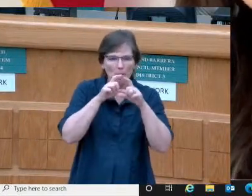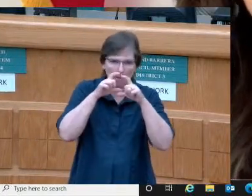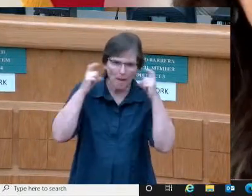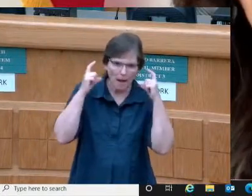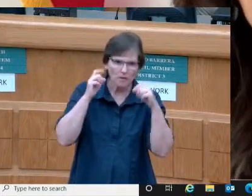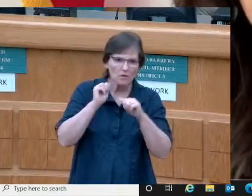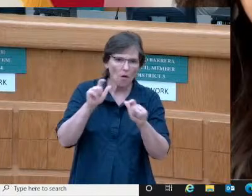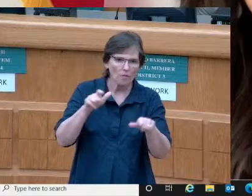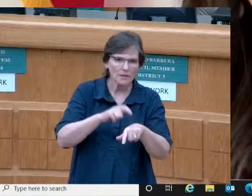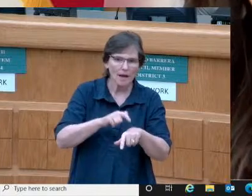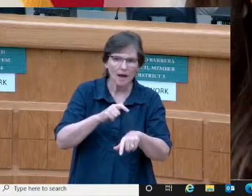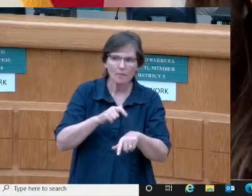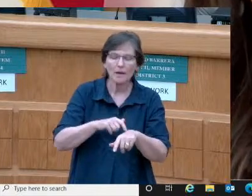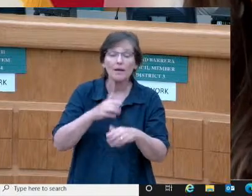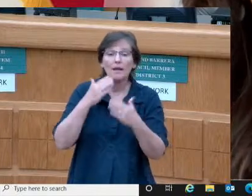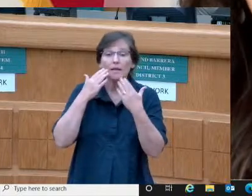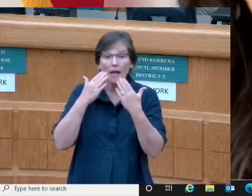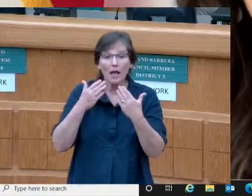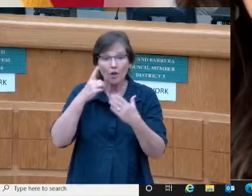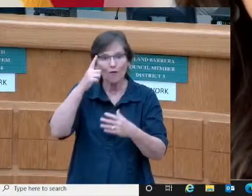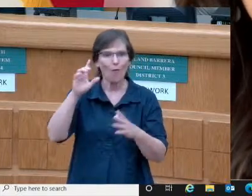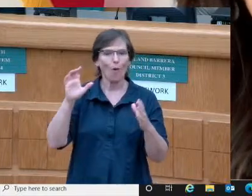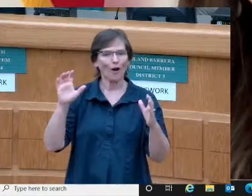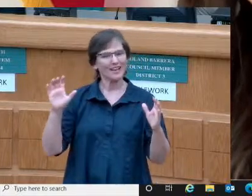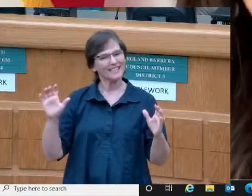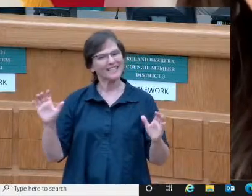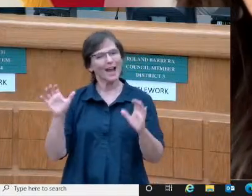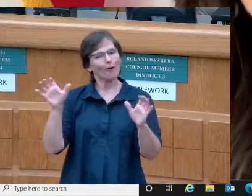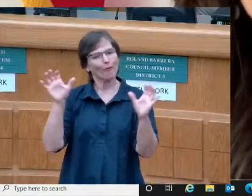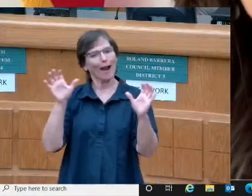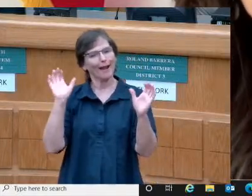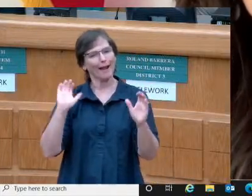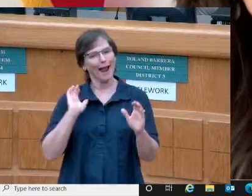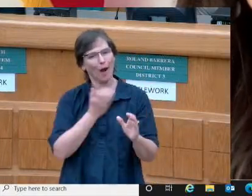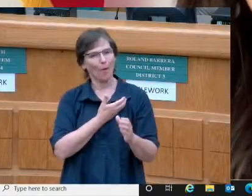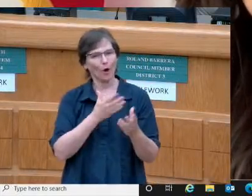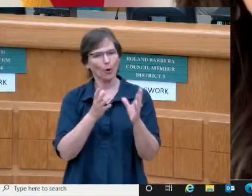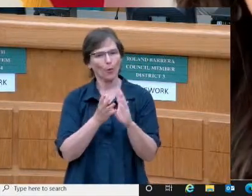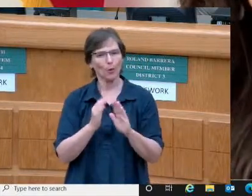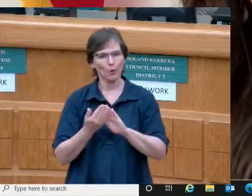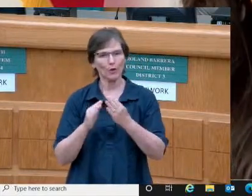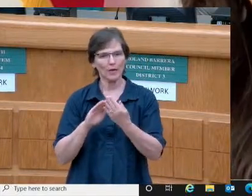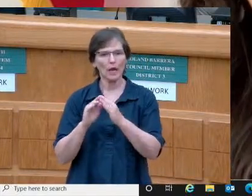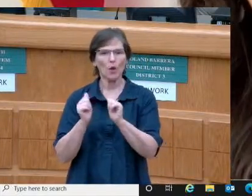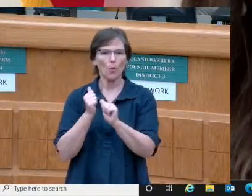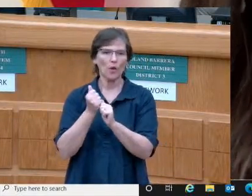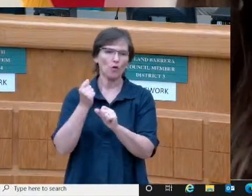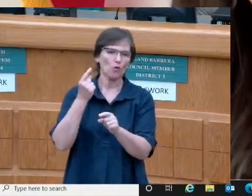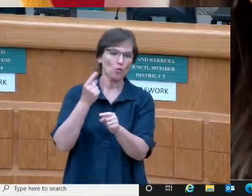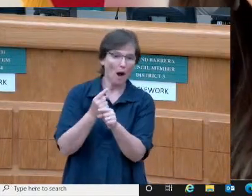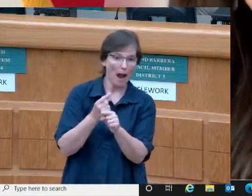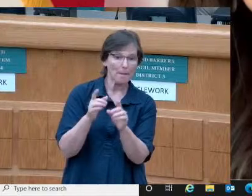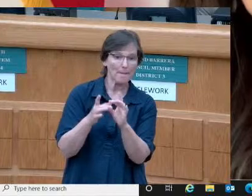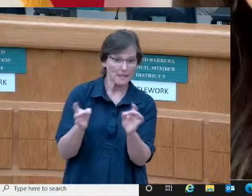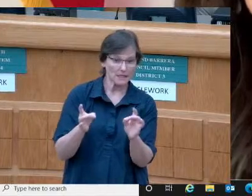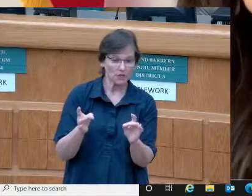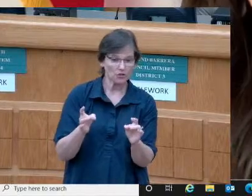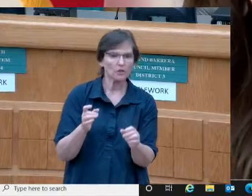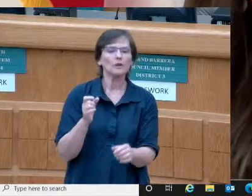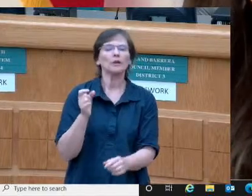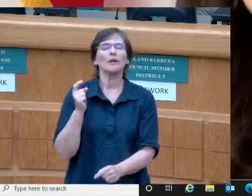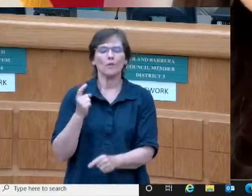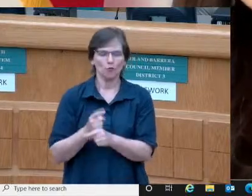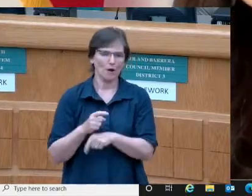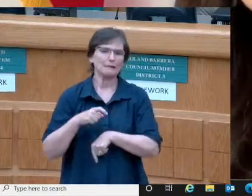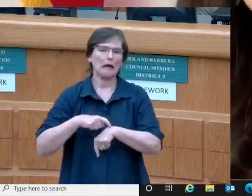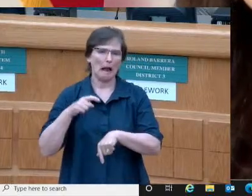you for decorating our community with the right message for the right time. I stand by to answer any